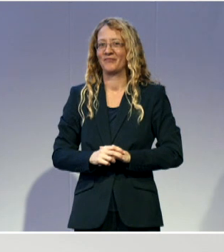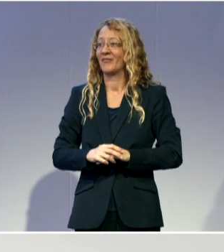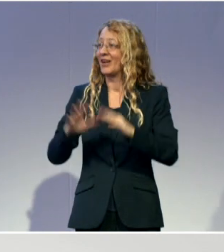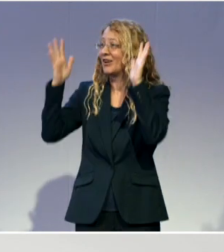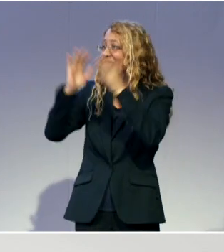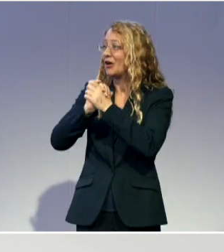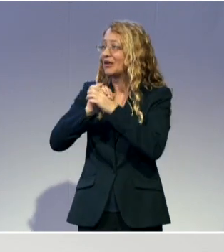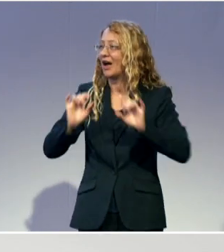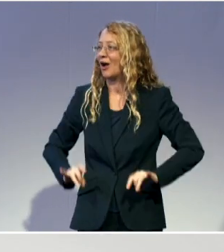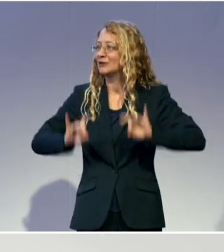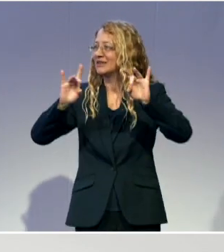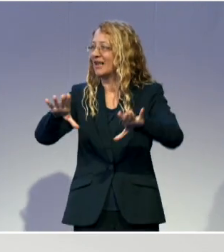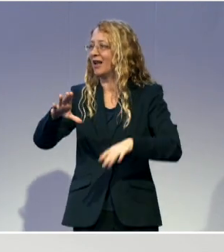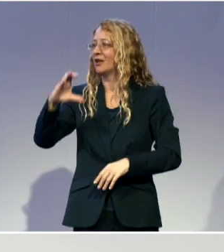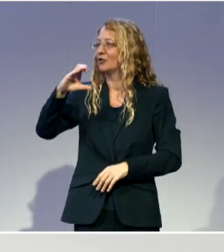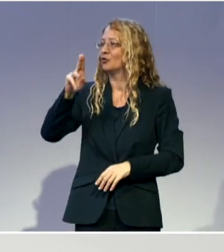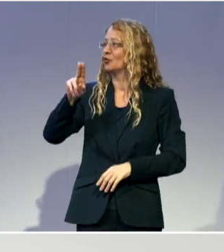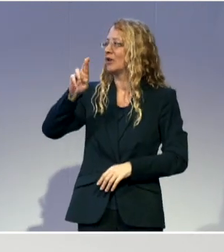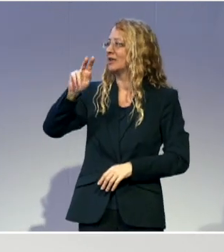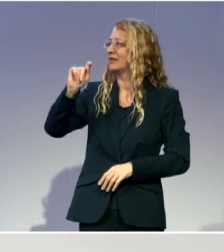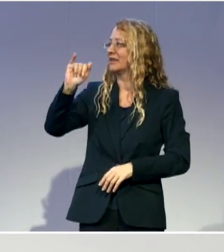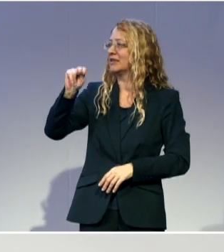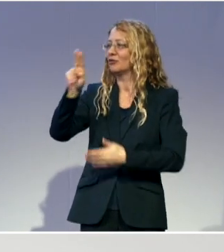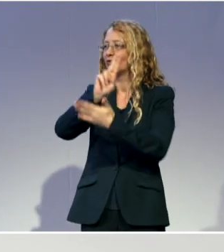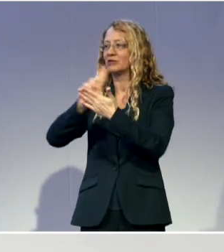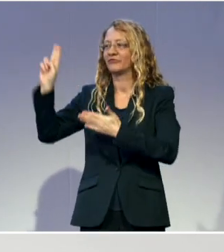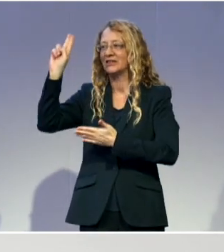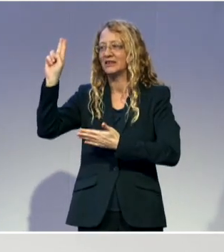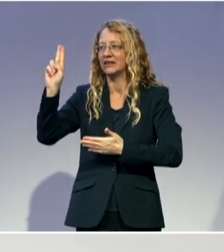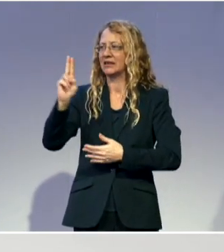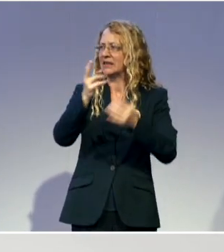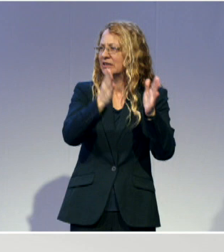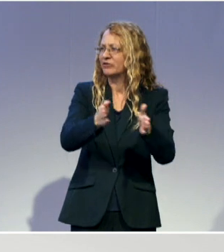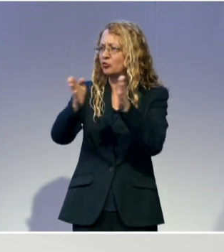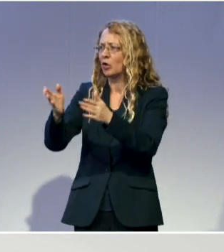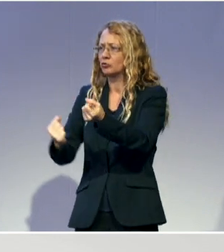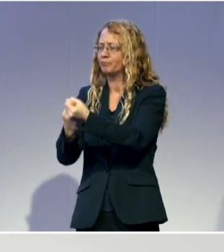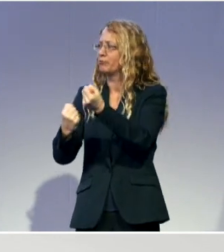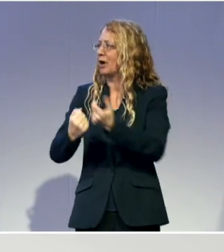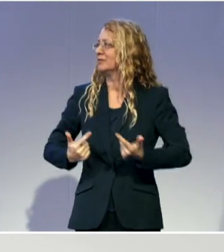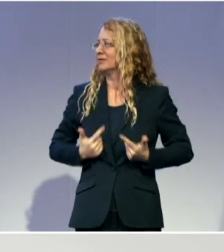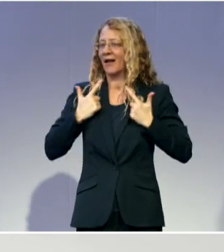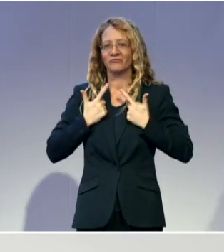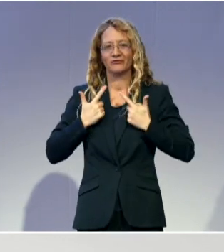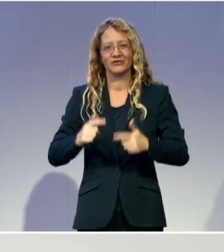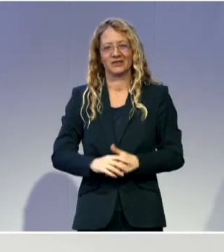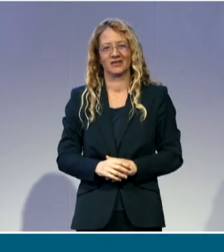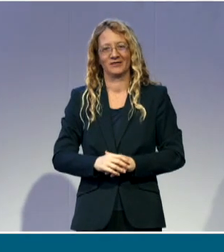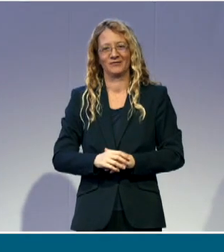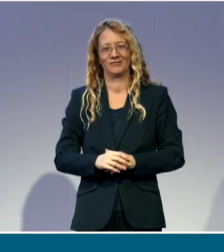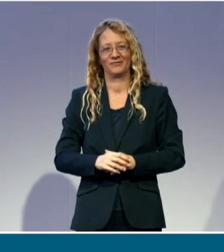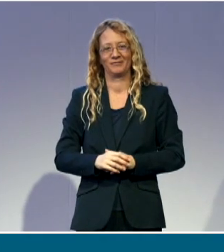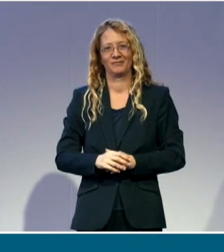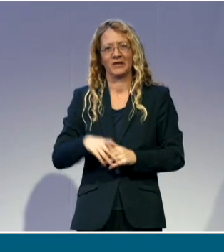Congratulations to Curtin University from Australia and its Individual Supported Living project. The